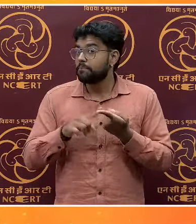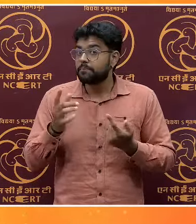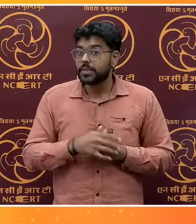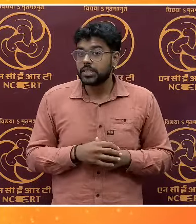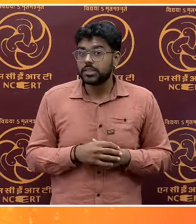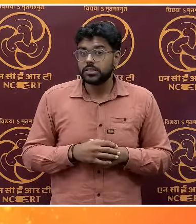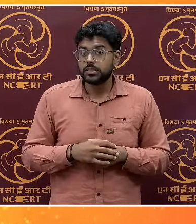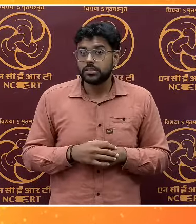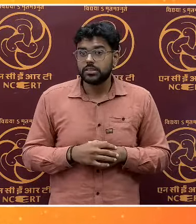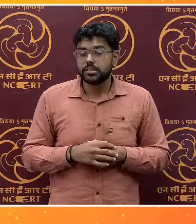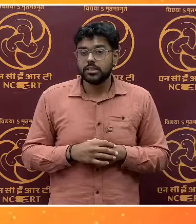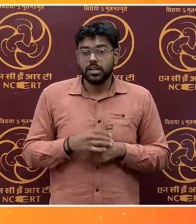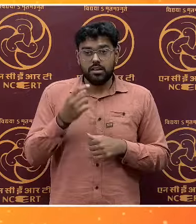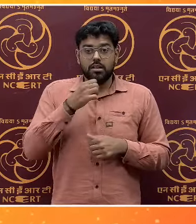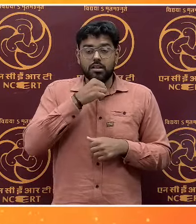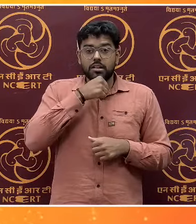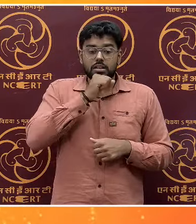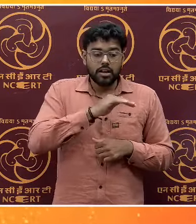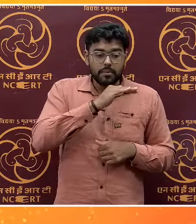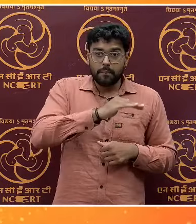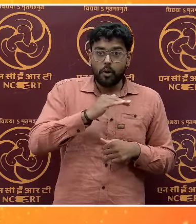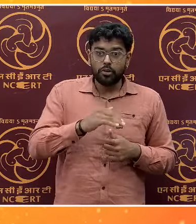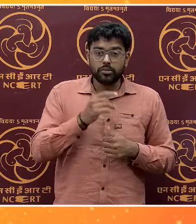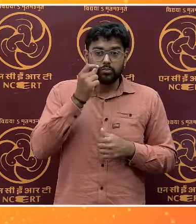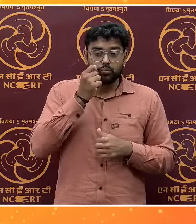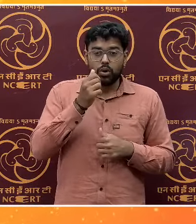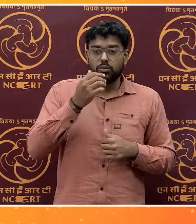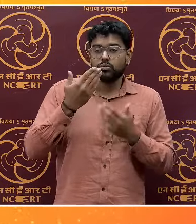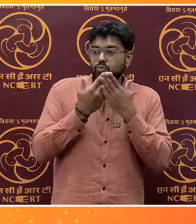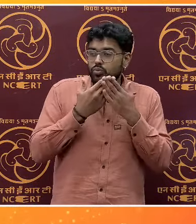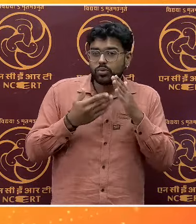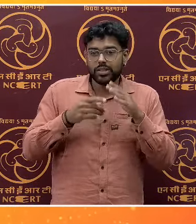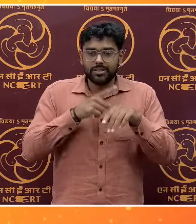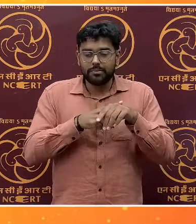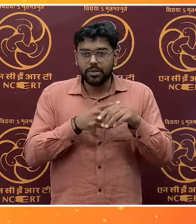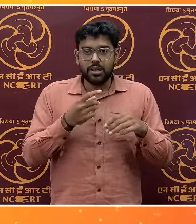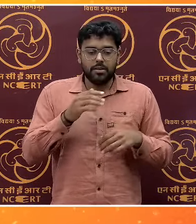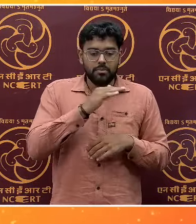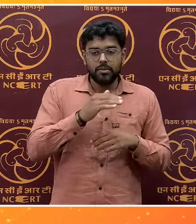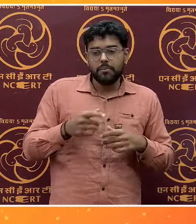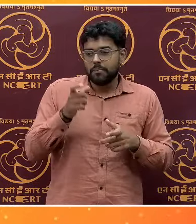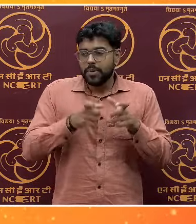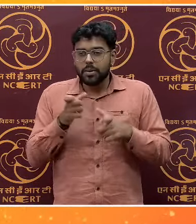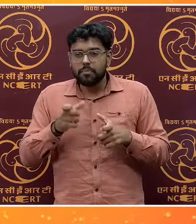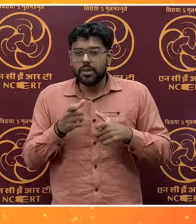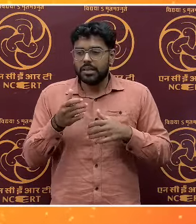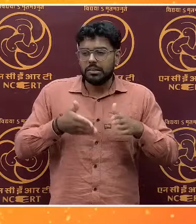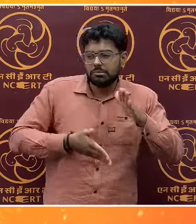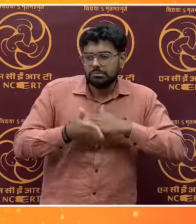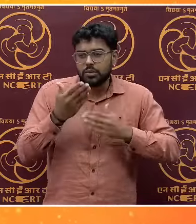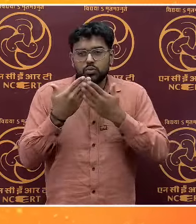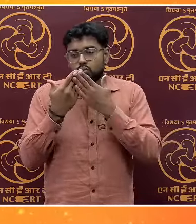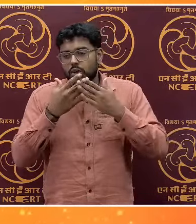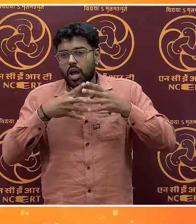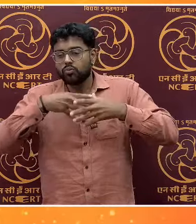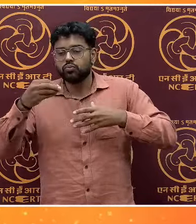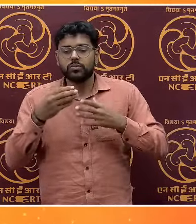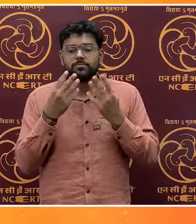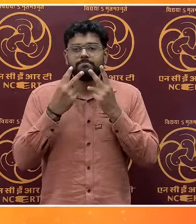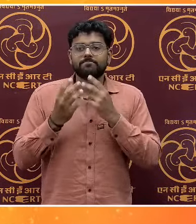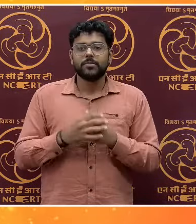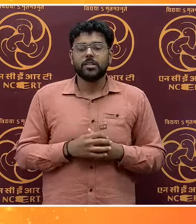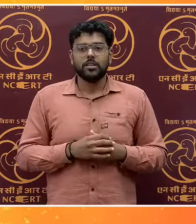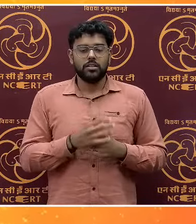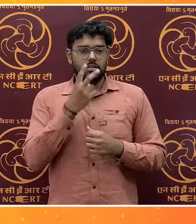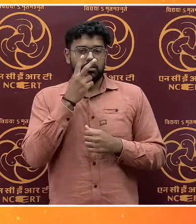be Young like boy. off time for school, and then people are let out of school, and